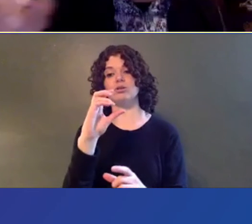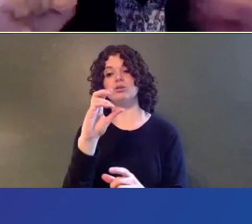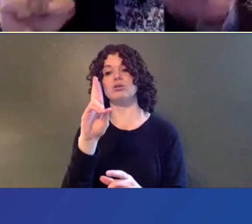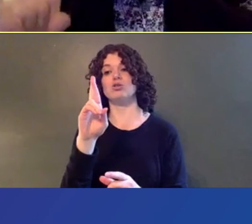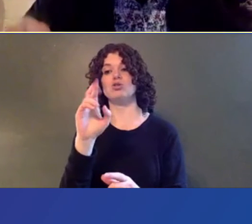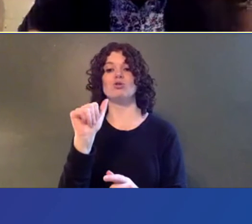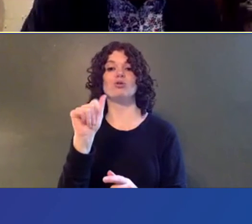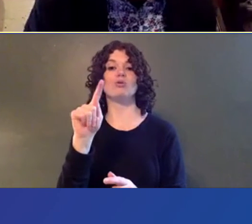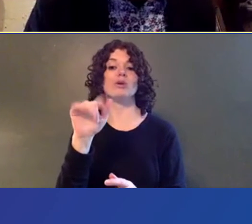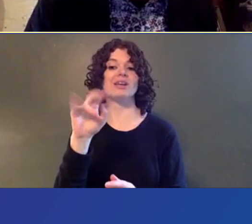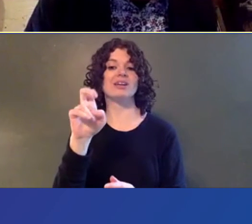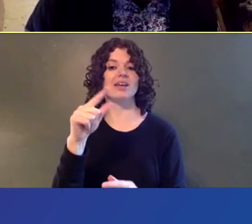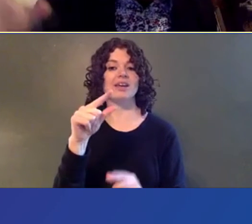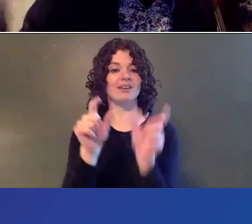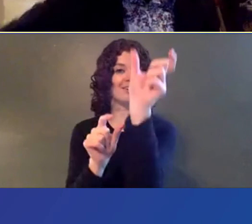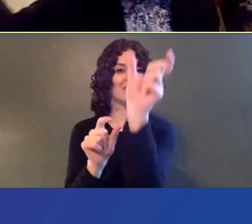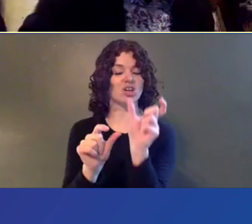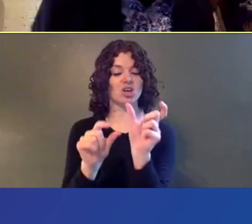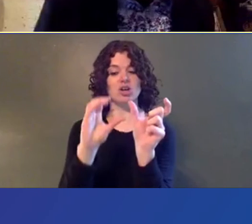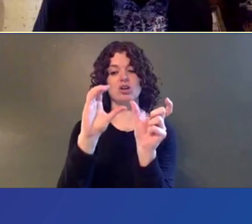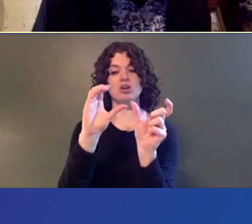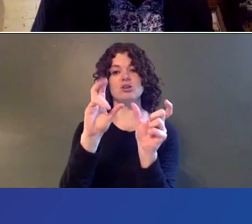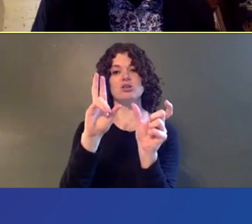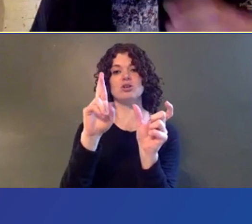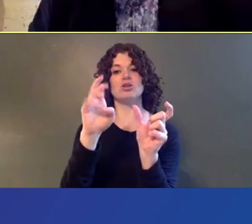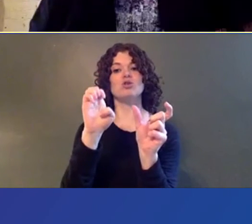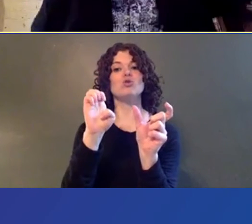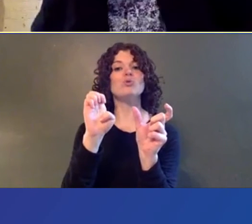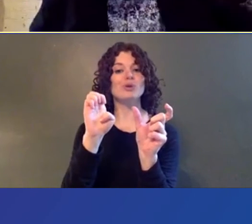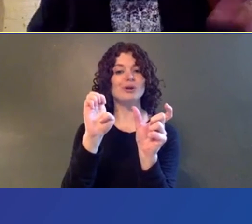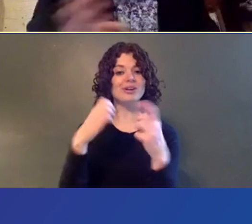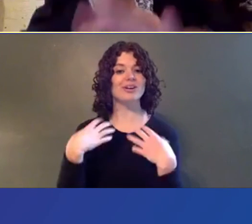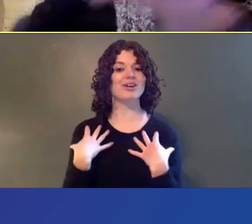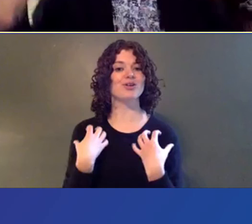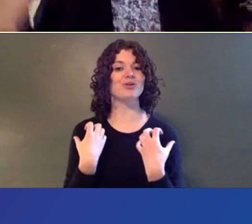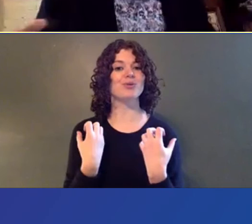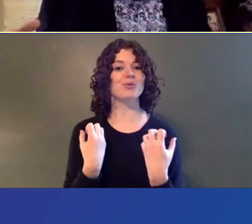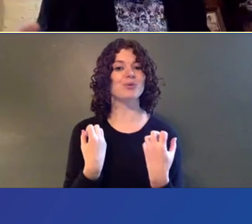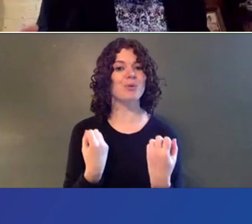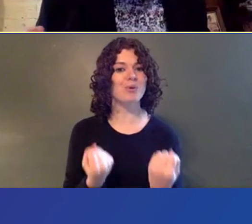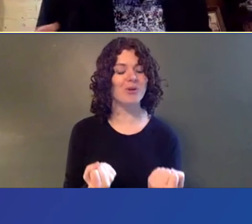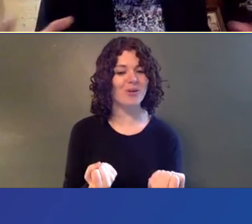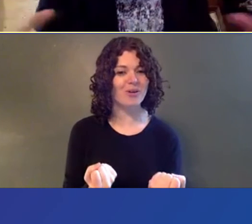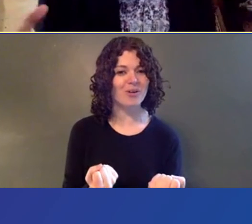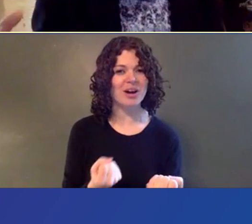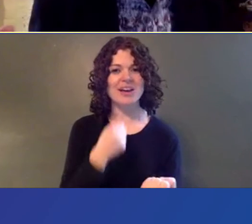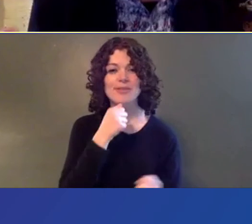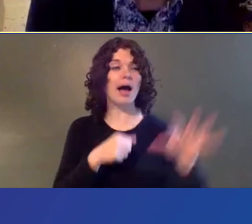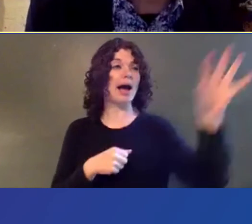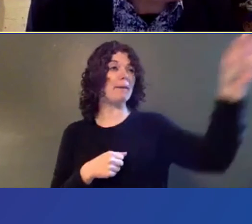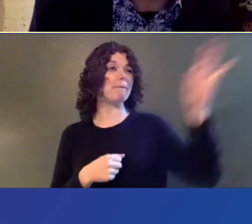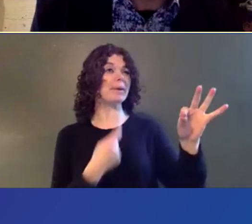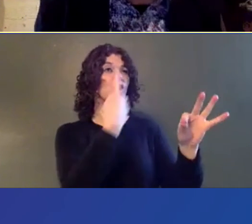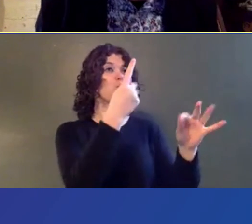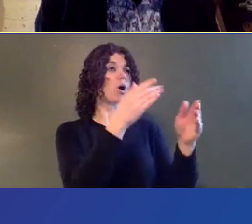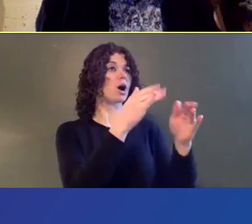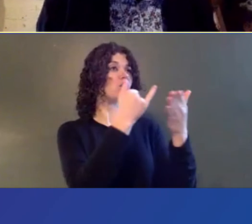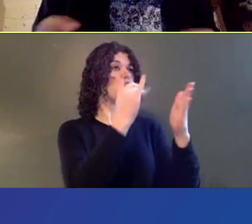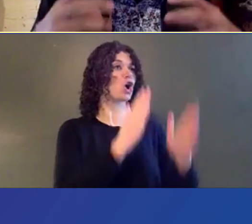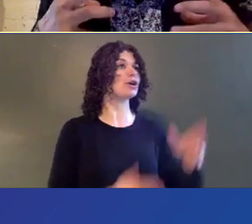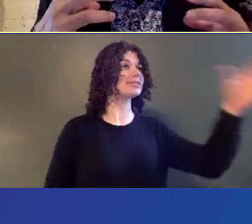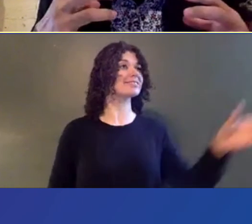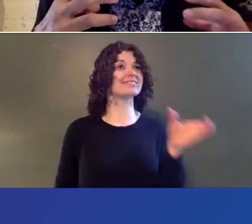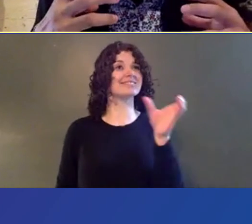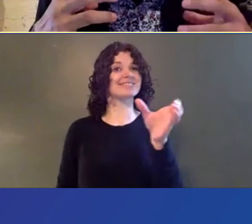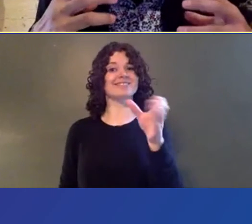Curating is not choosing this artist over that artist, or making a program that means something.